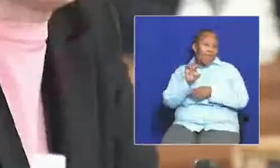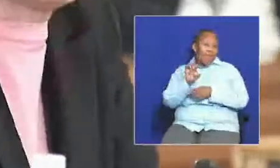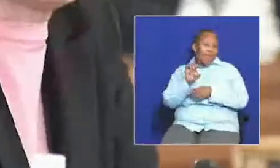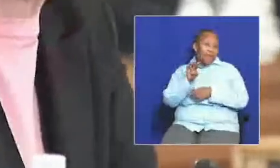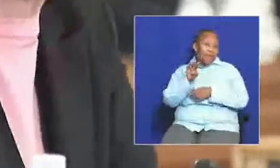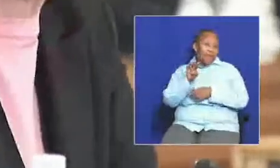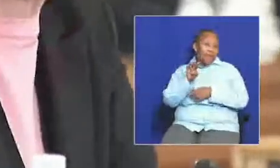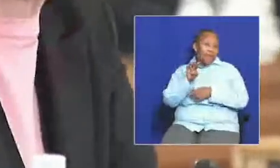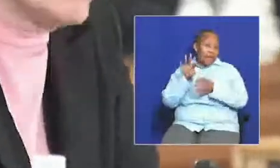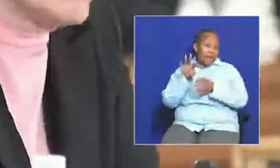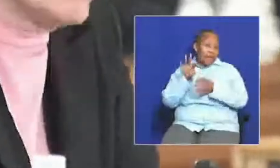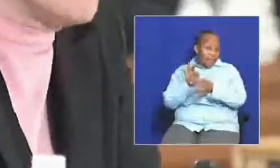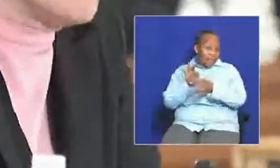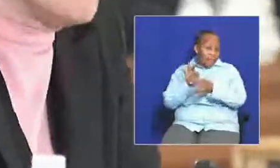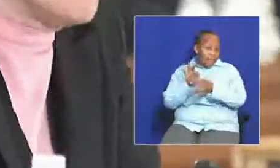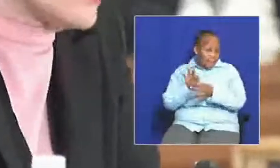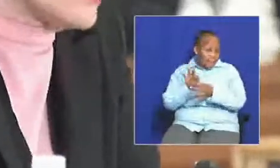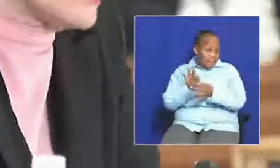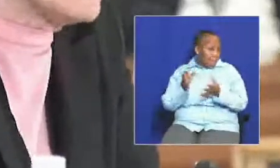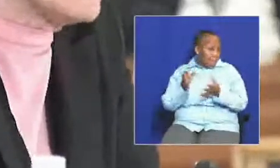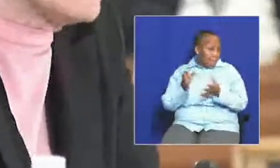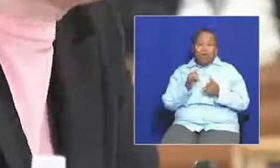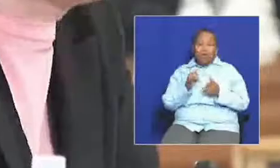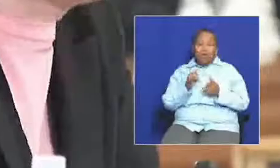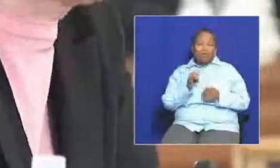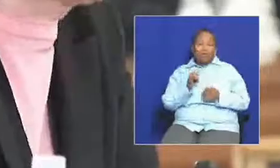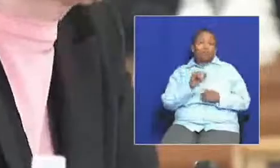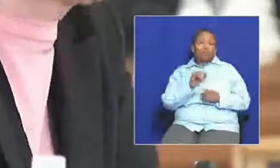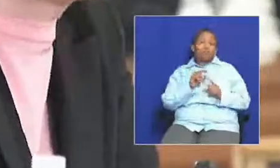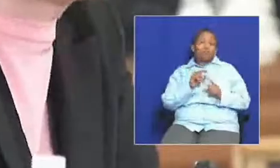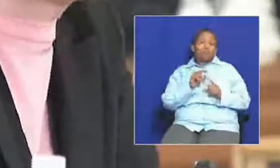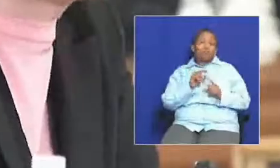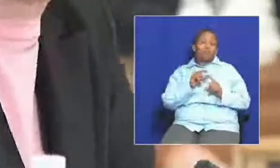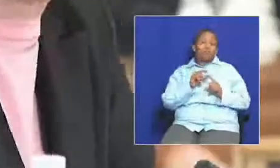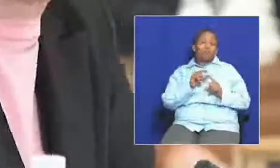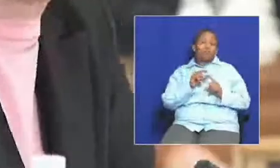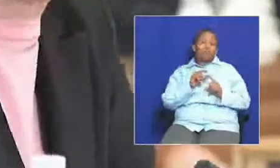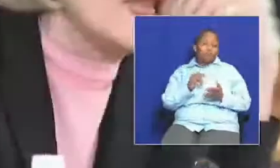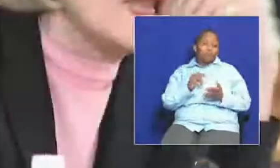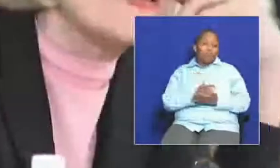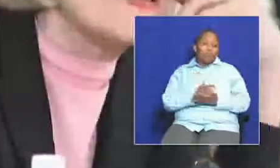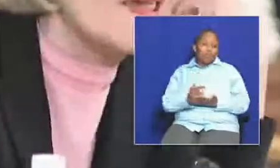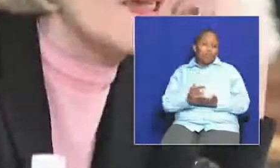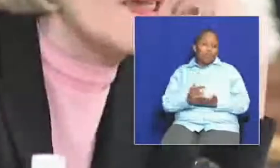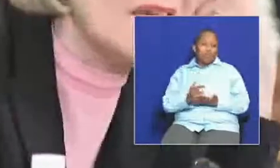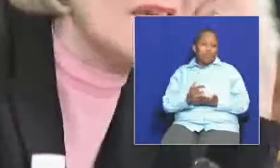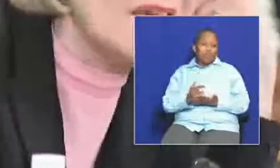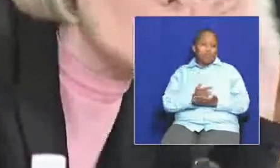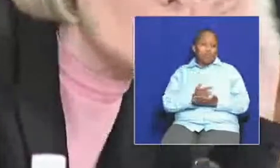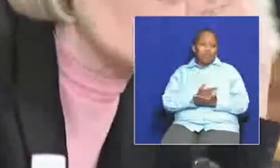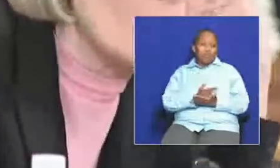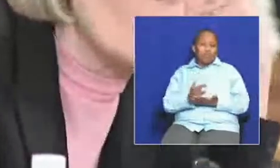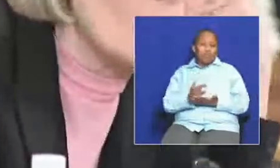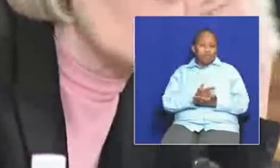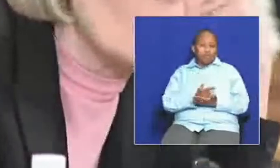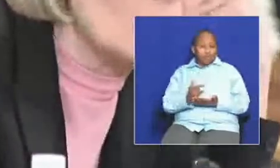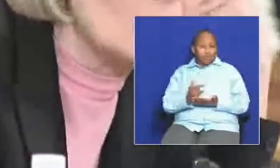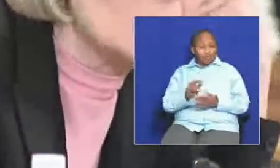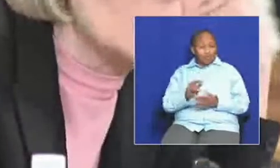to what's stated at the bottom, chat number 6122 says it's net, it's F&B.